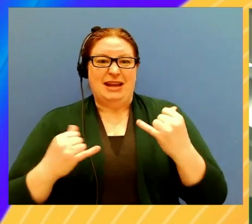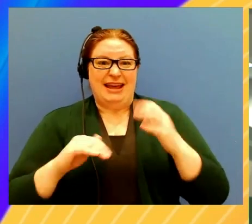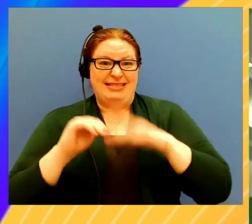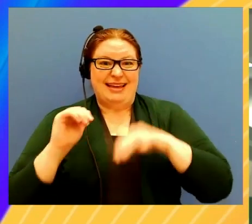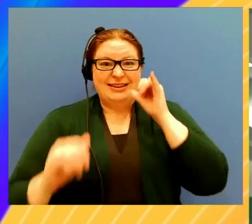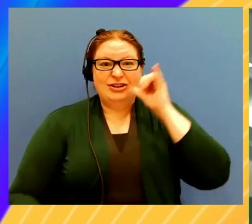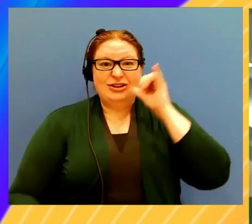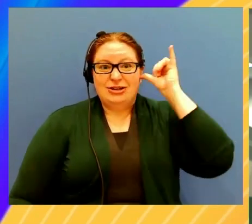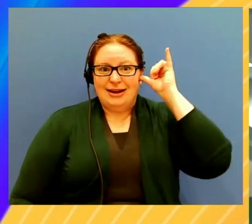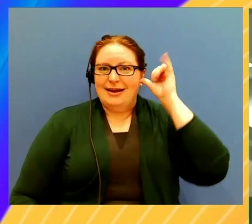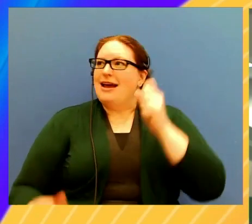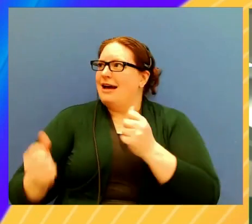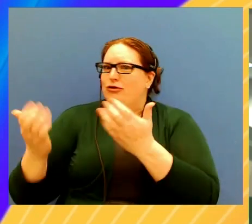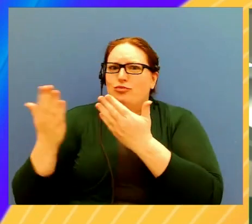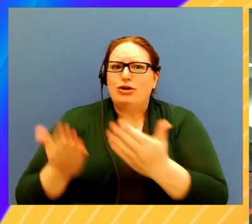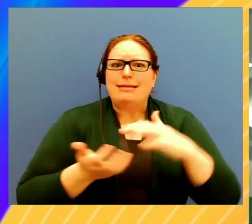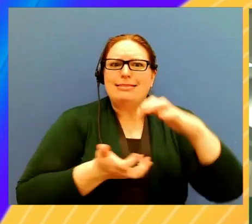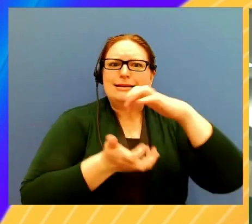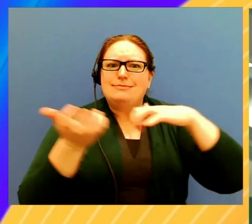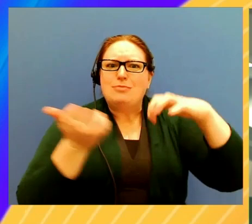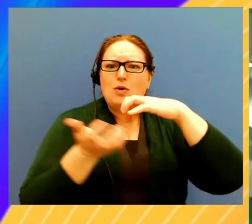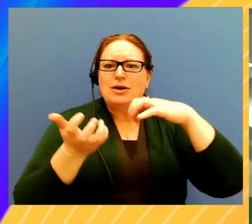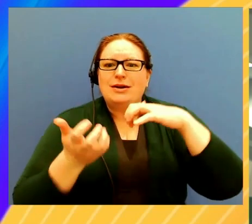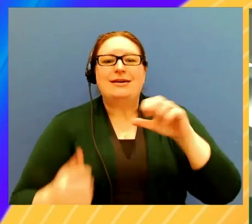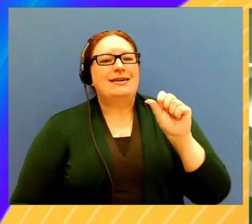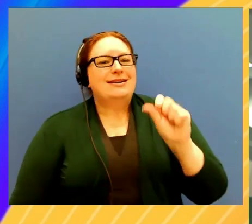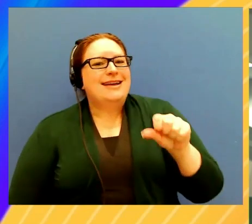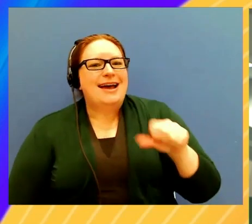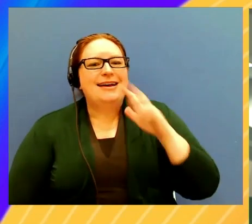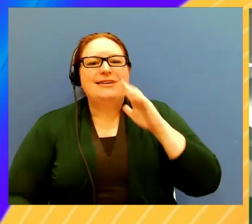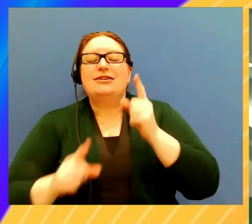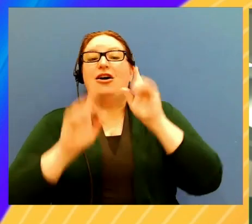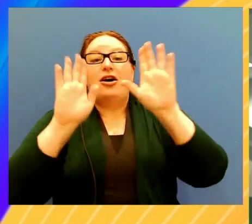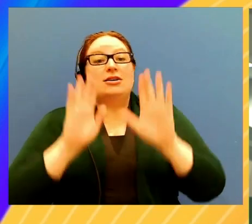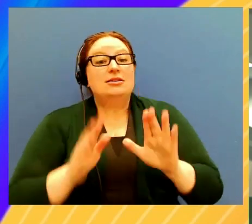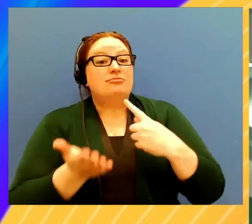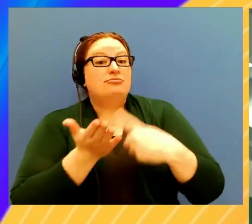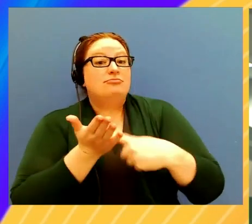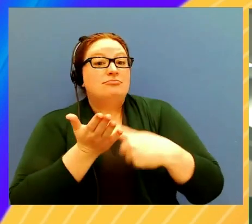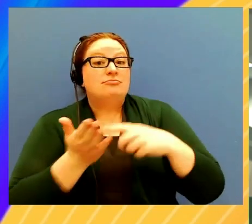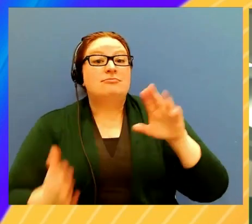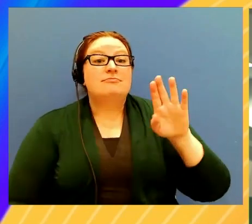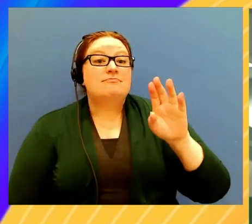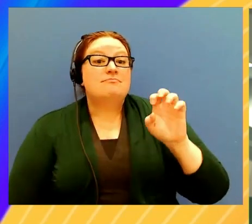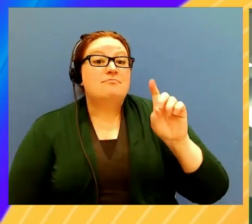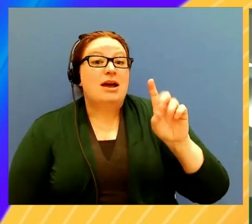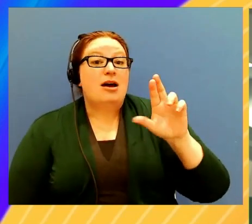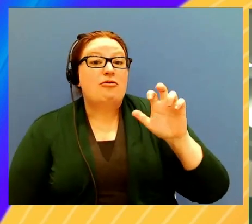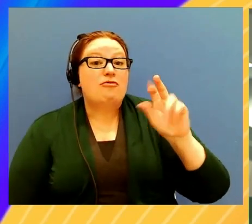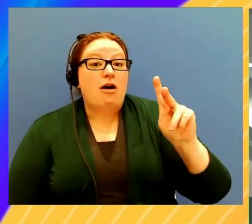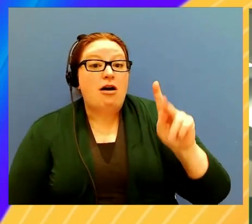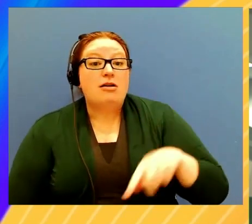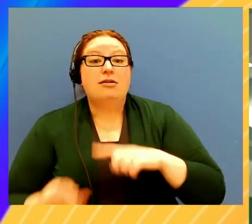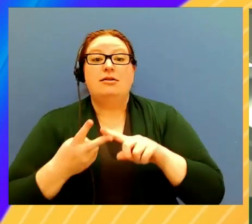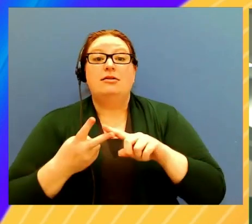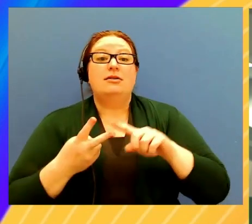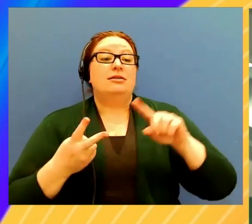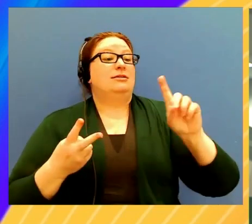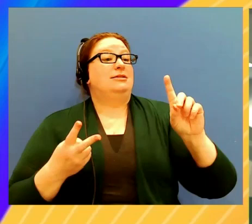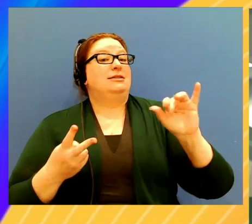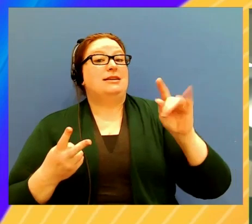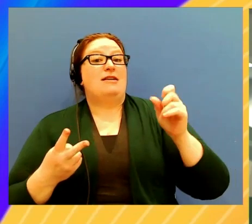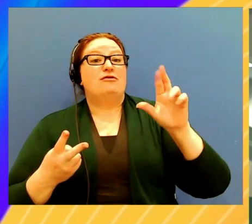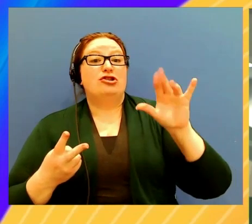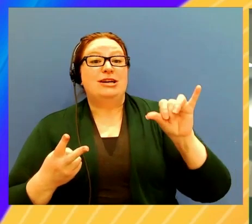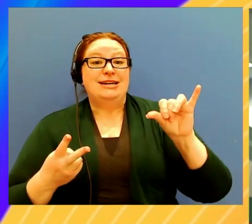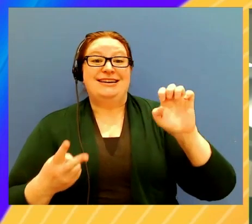Day 1 was awesome, though. We talked about Amazon Bedrock, yeah. Amazon Personalized with Discovery Ed. We learned so much about, I